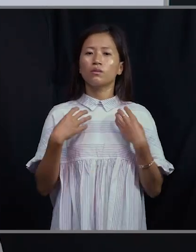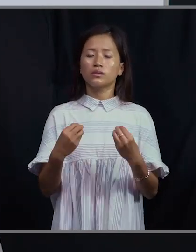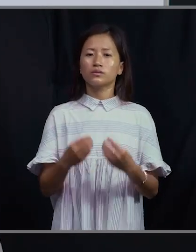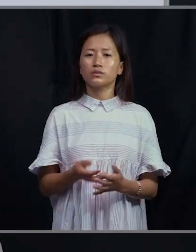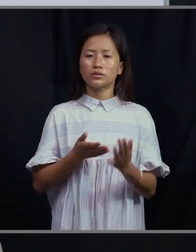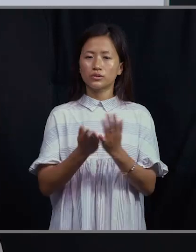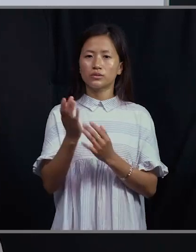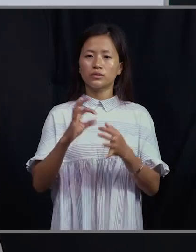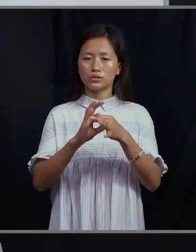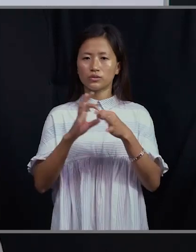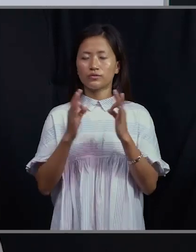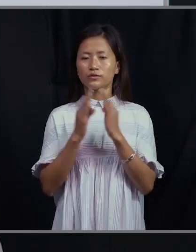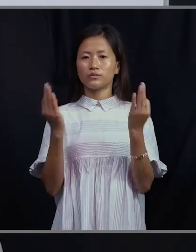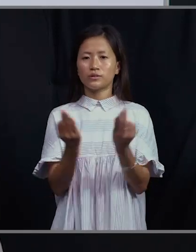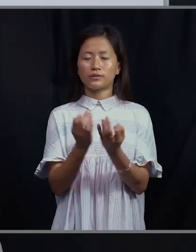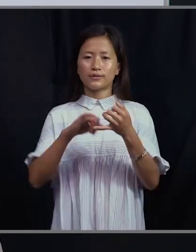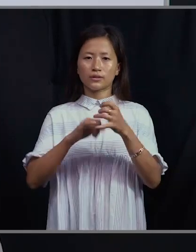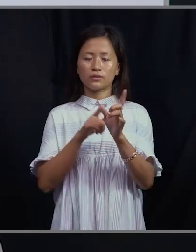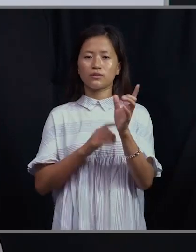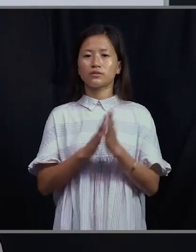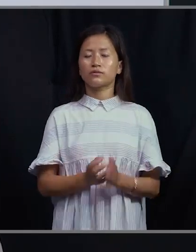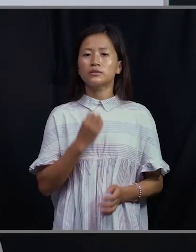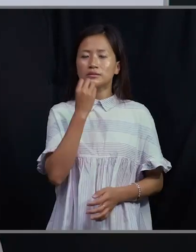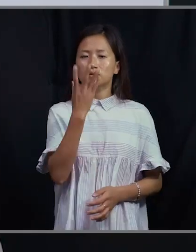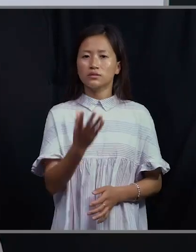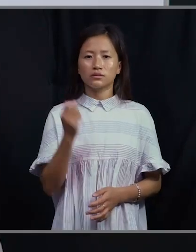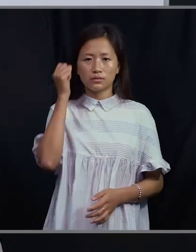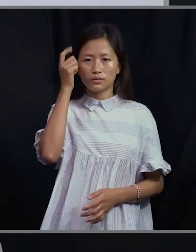the joint family system, so that it will be even more easy for